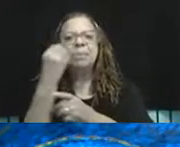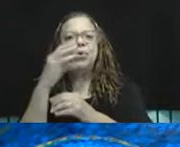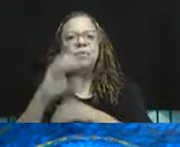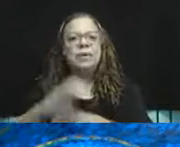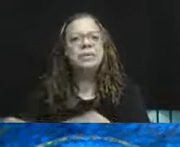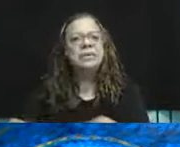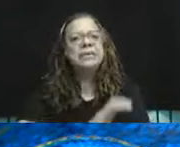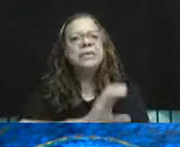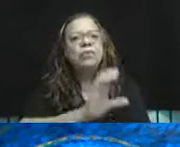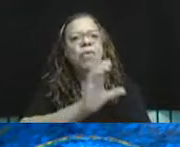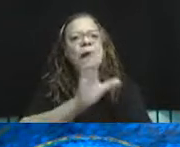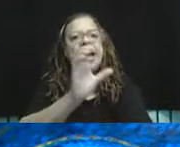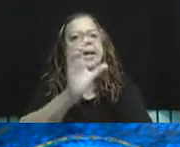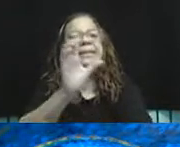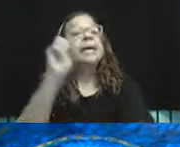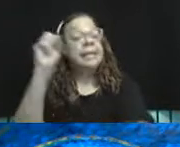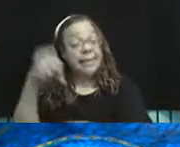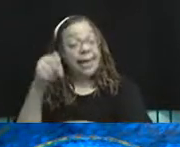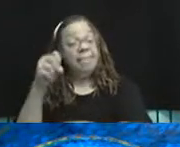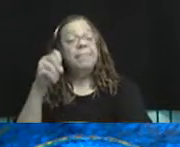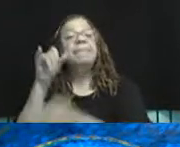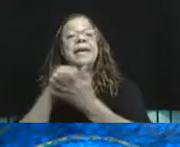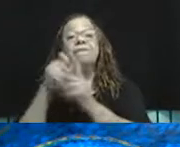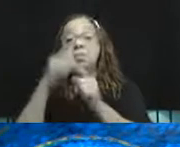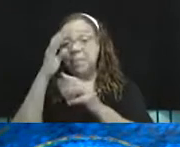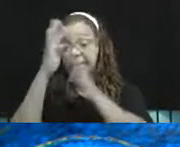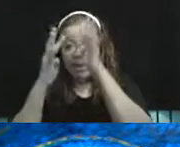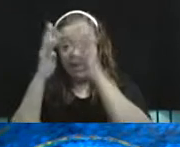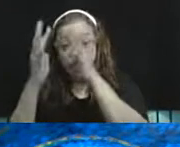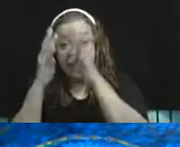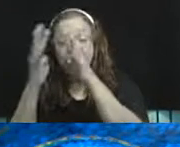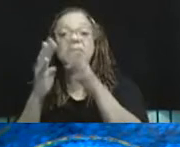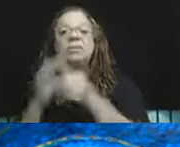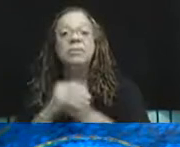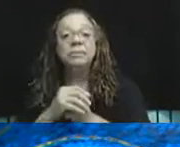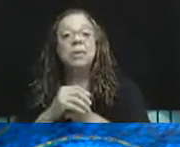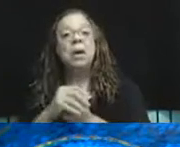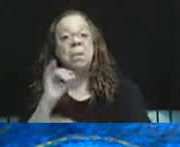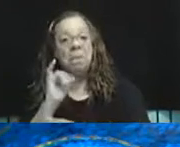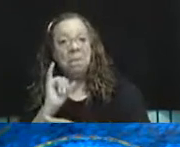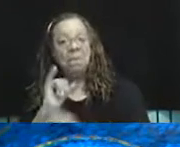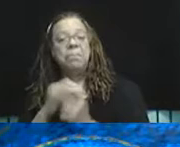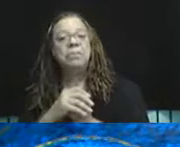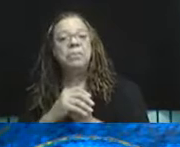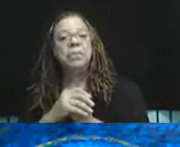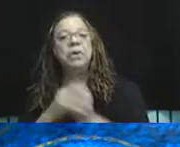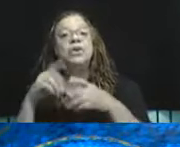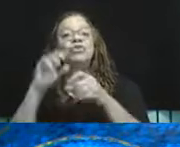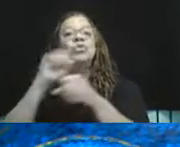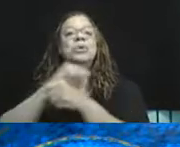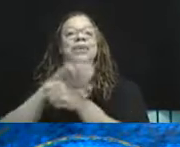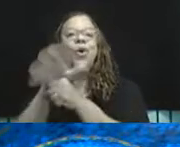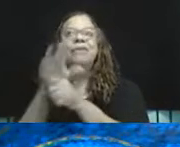looks like. Yeah, that one is from my imagination, actually. I did that during the lockdown last